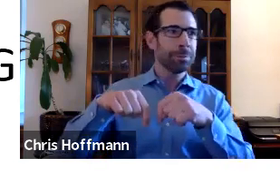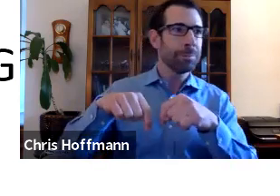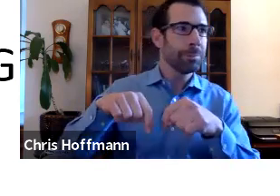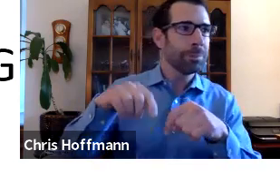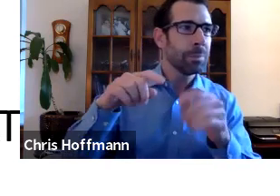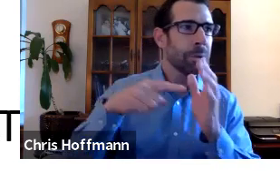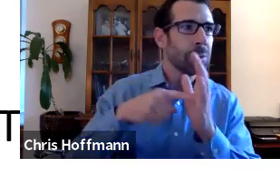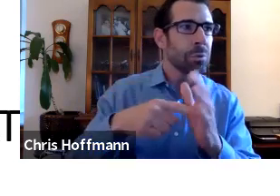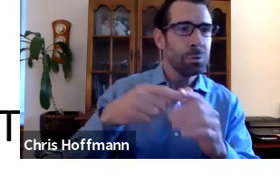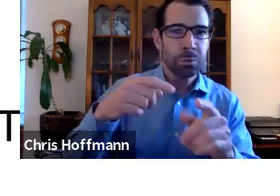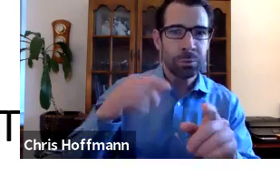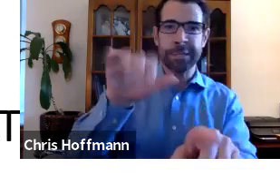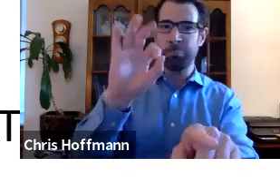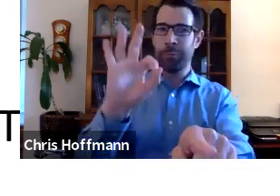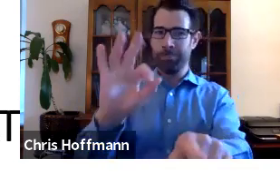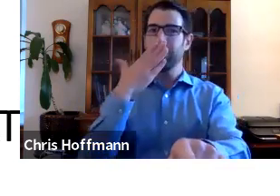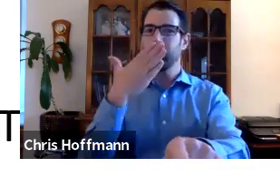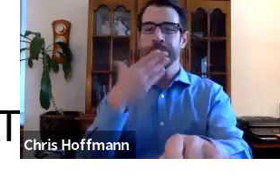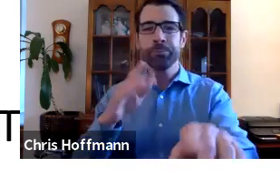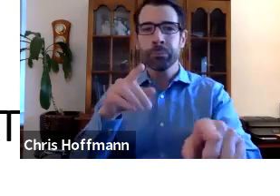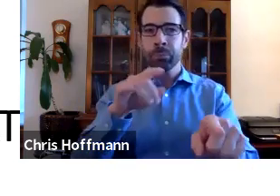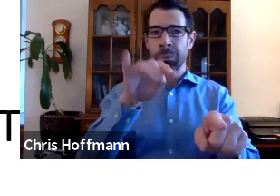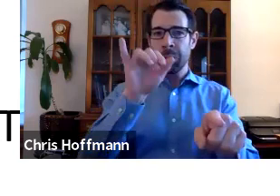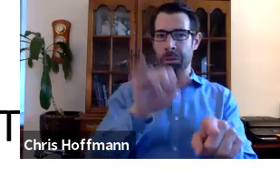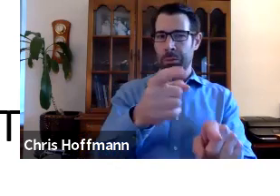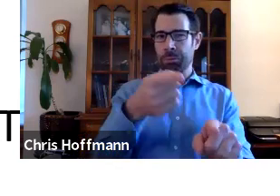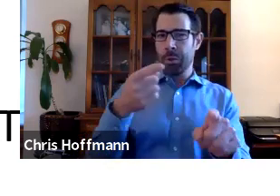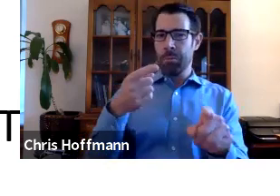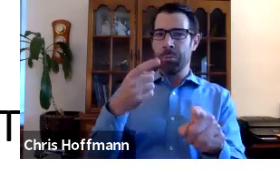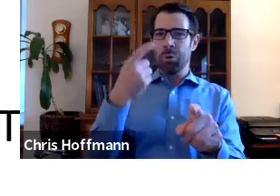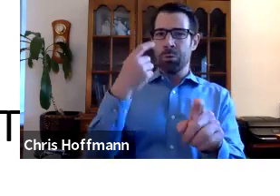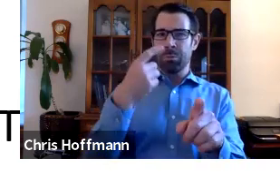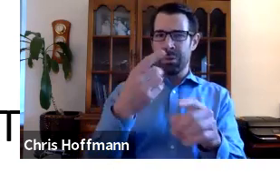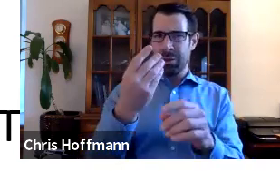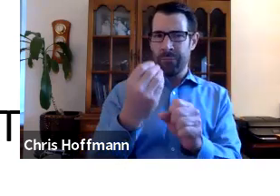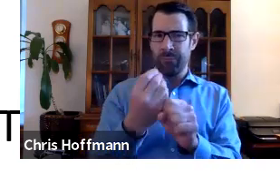Can you go back one, please? This one, thank you.